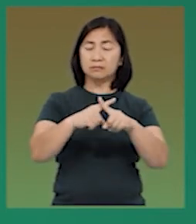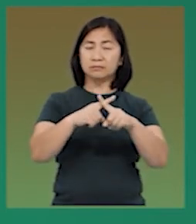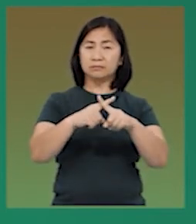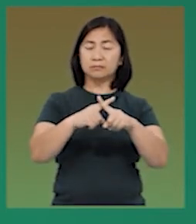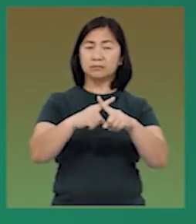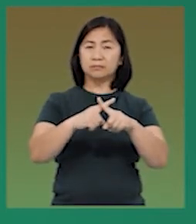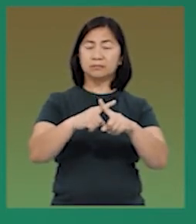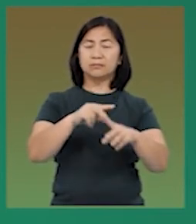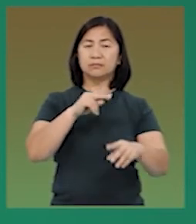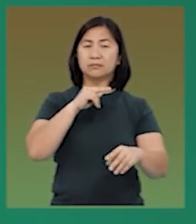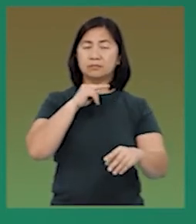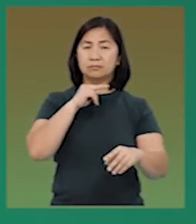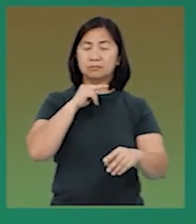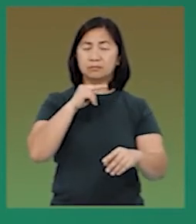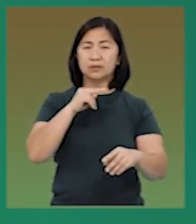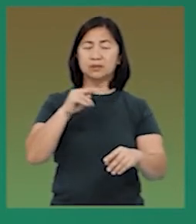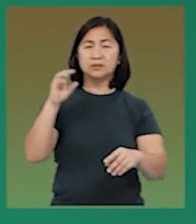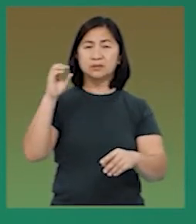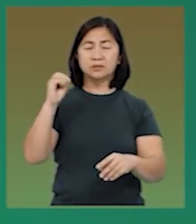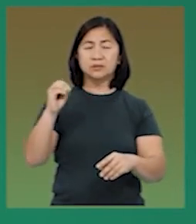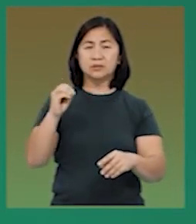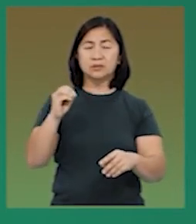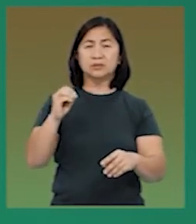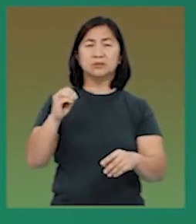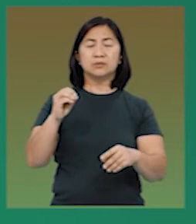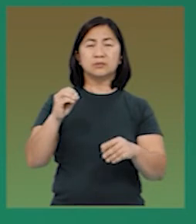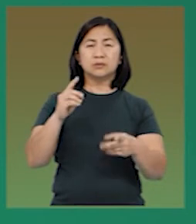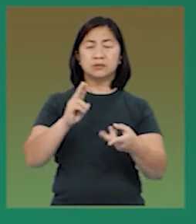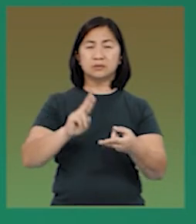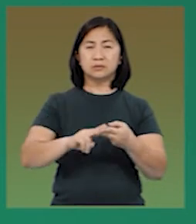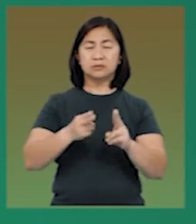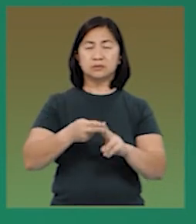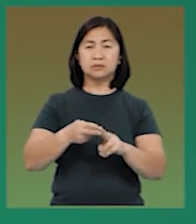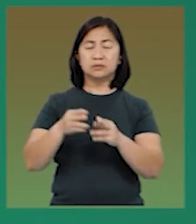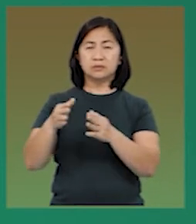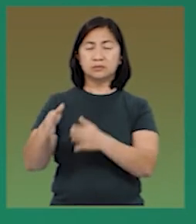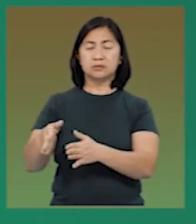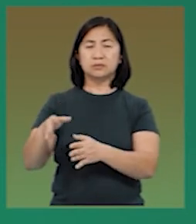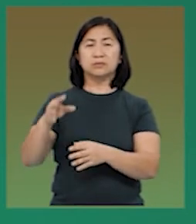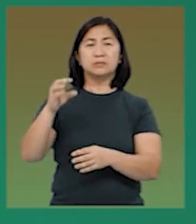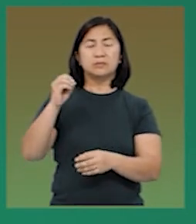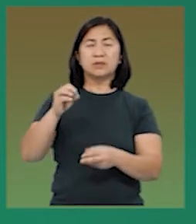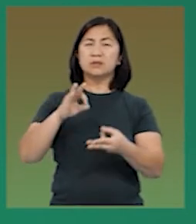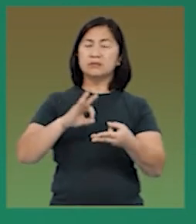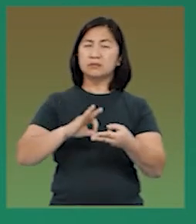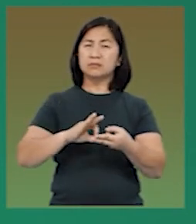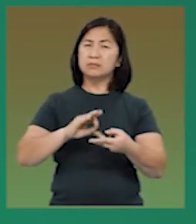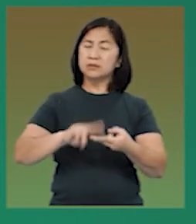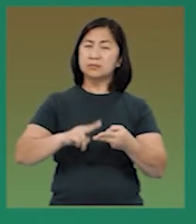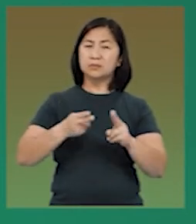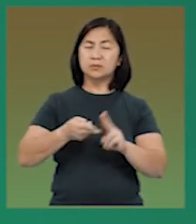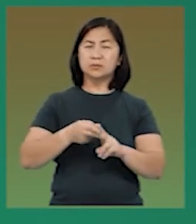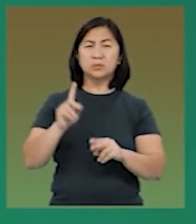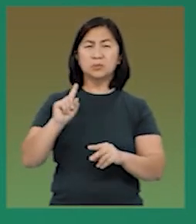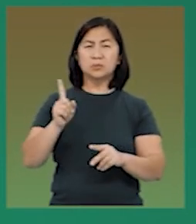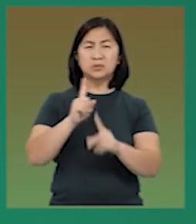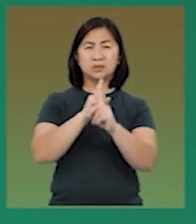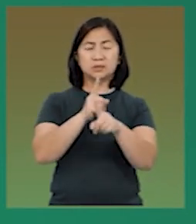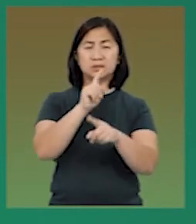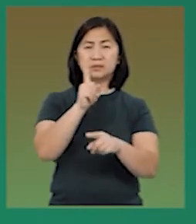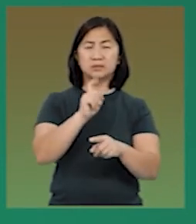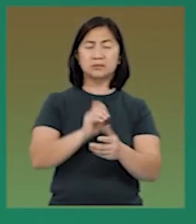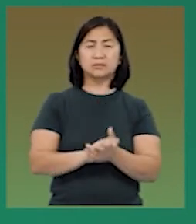Just multiply the non-zero digits and annex the zeros of the factors. Ano ang